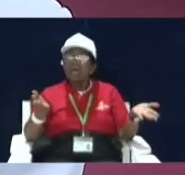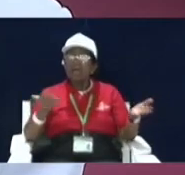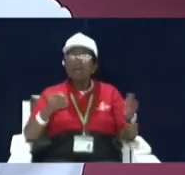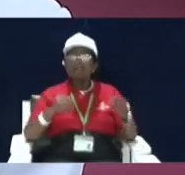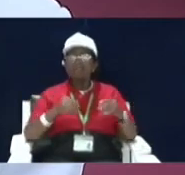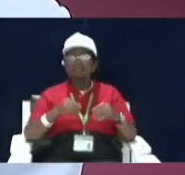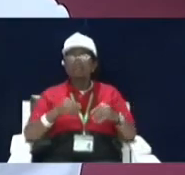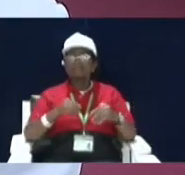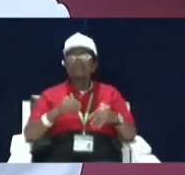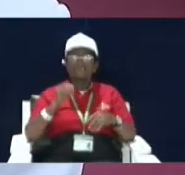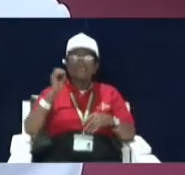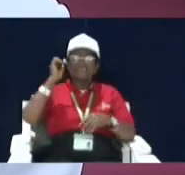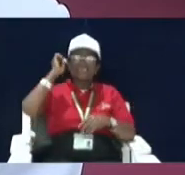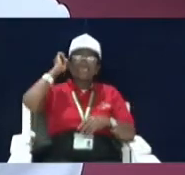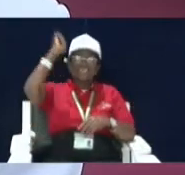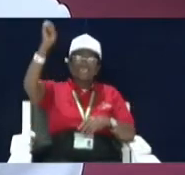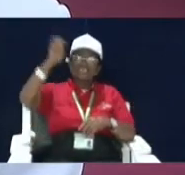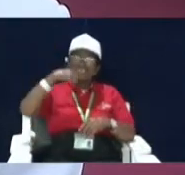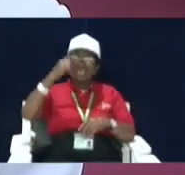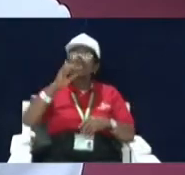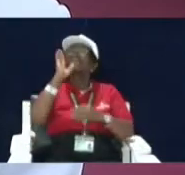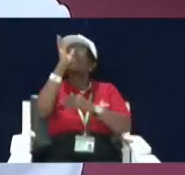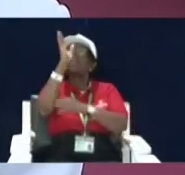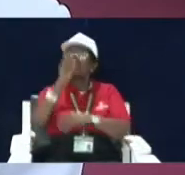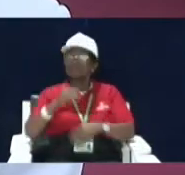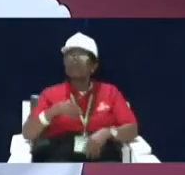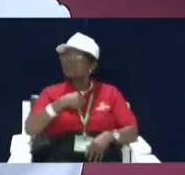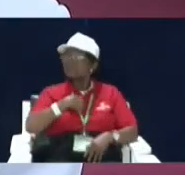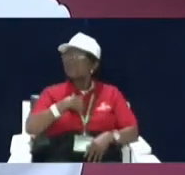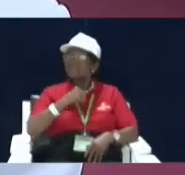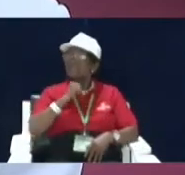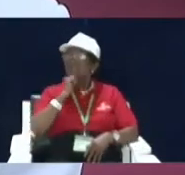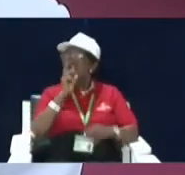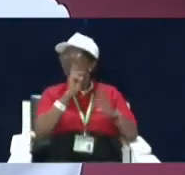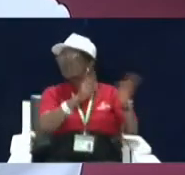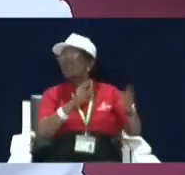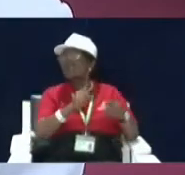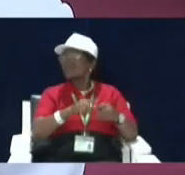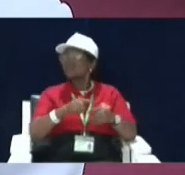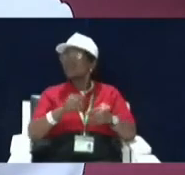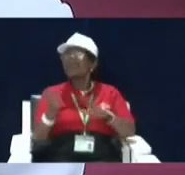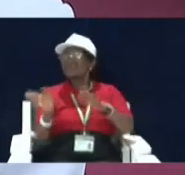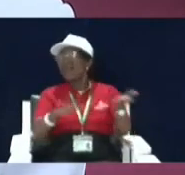He said, God, I'm not ready to go yet.